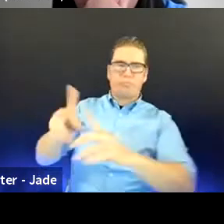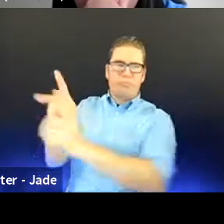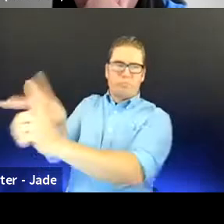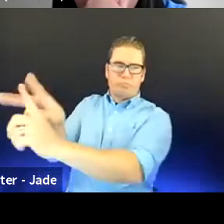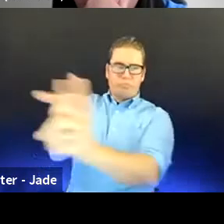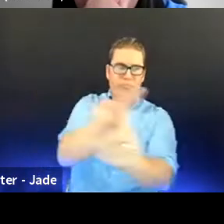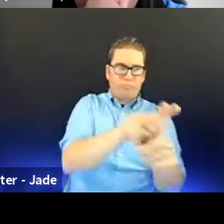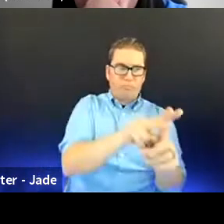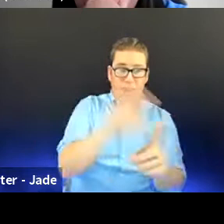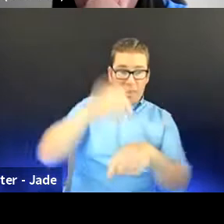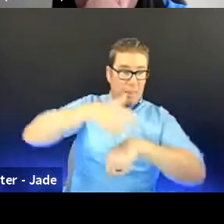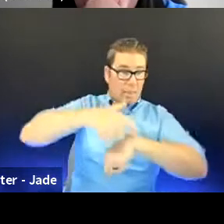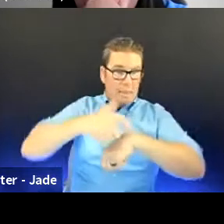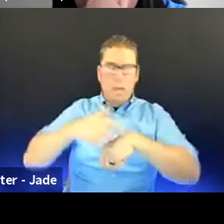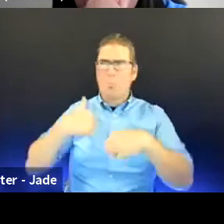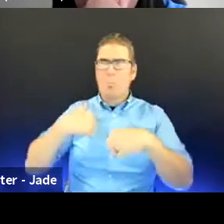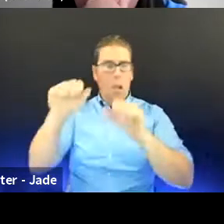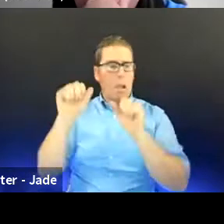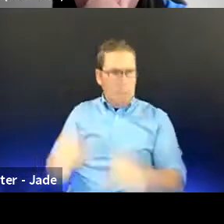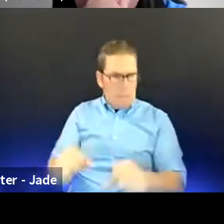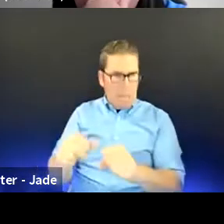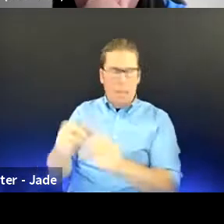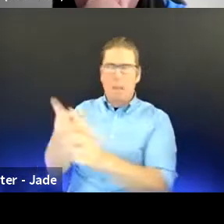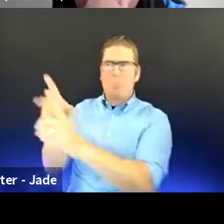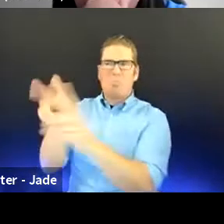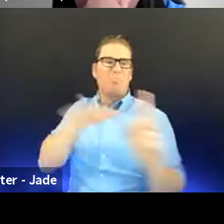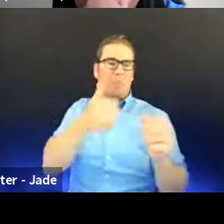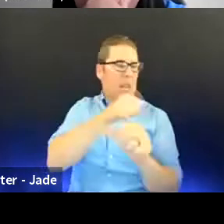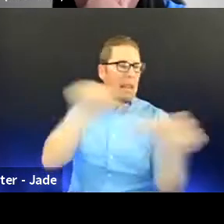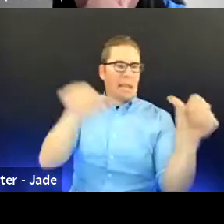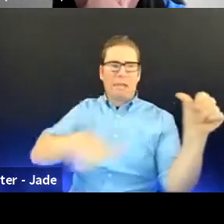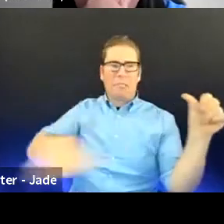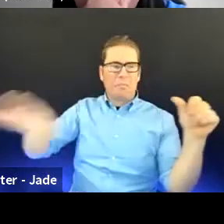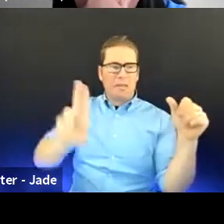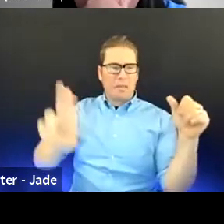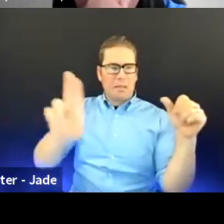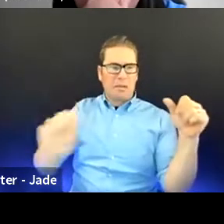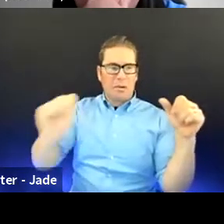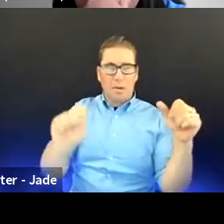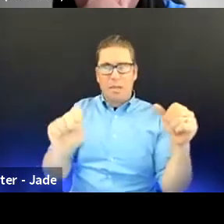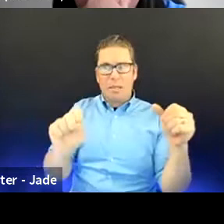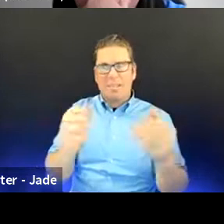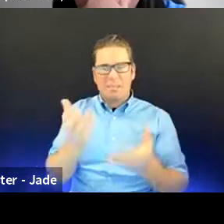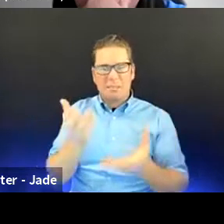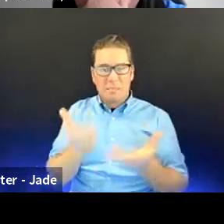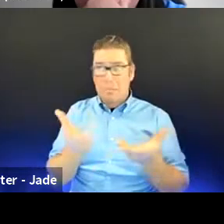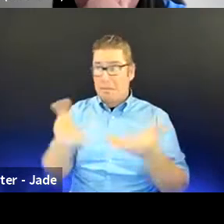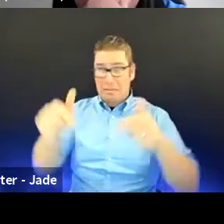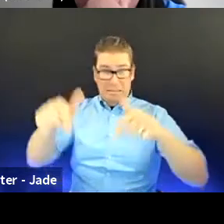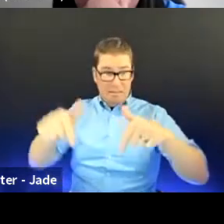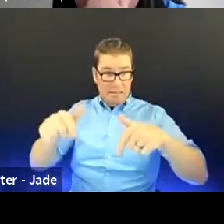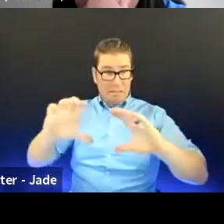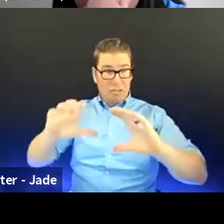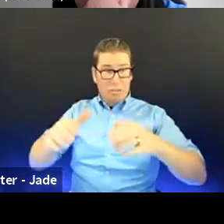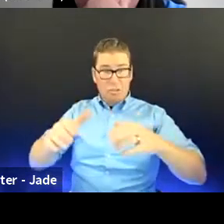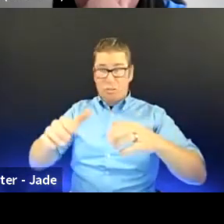position to be able to do that. And maybe I'll speak to that later in the panel about just some thoughts for folks